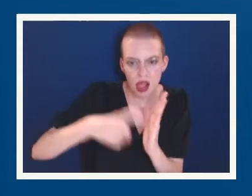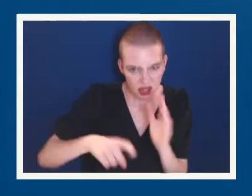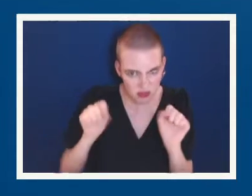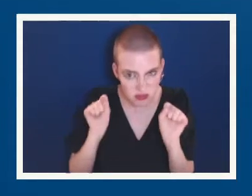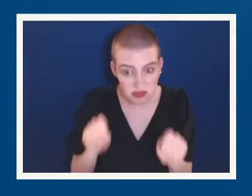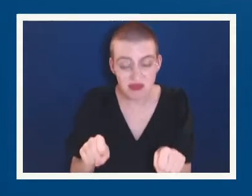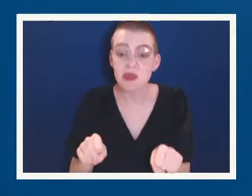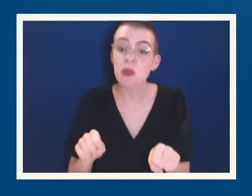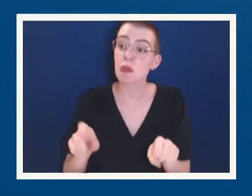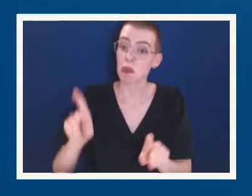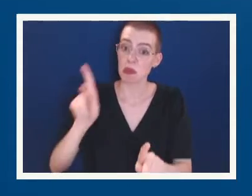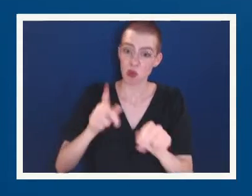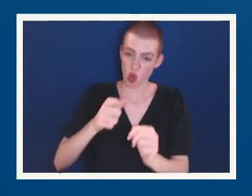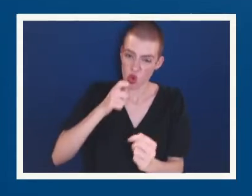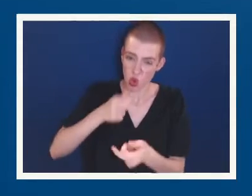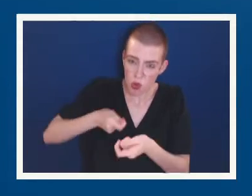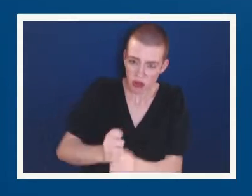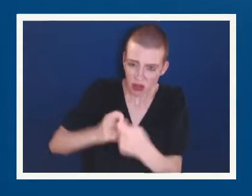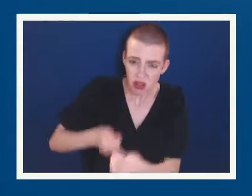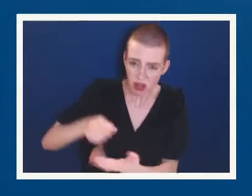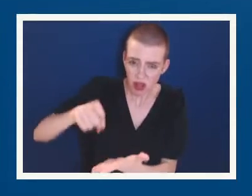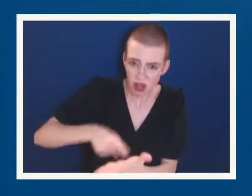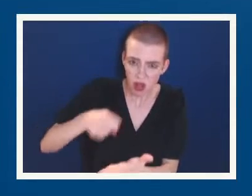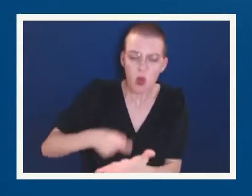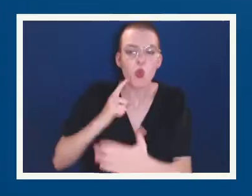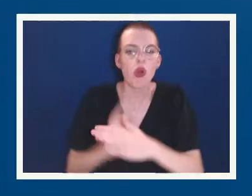mines in the first place.